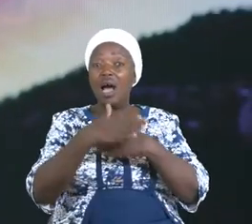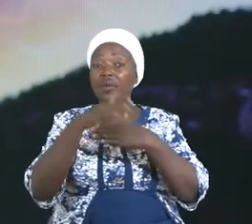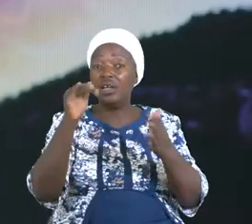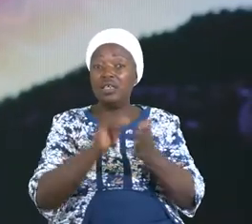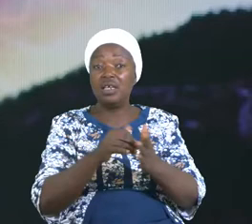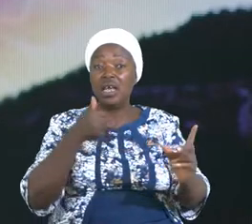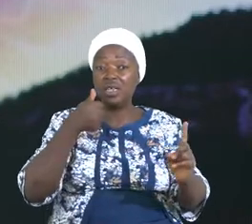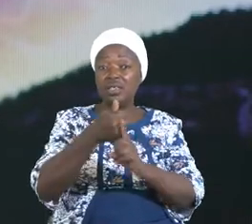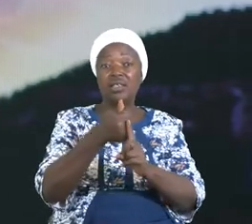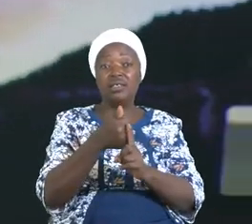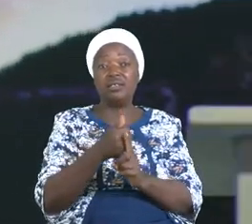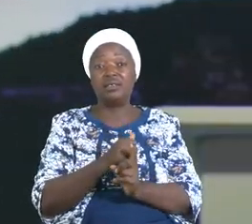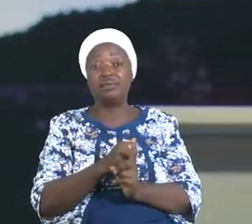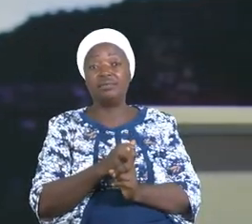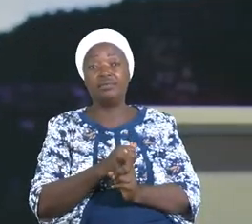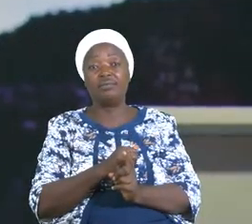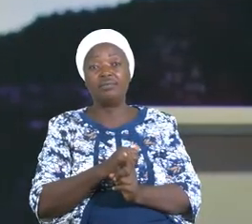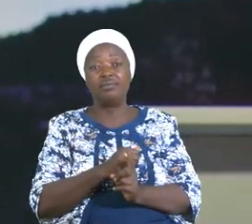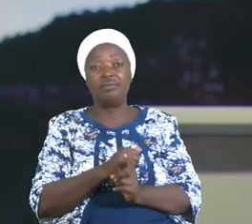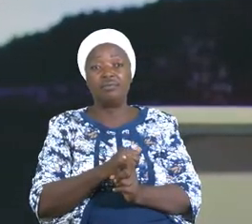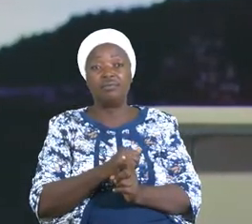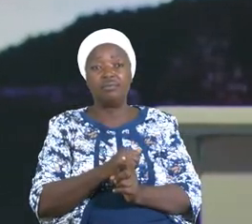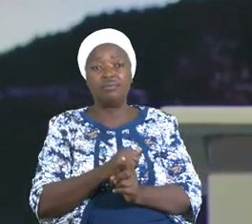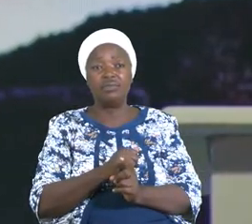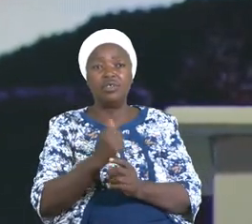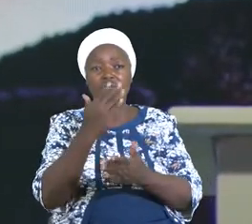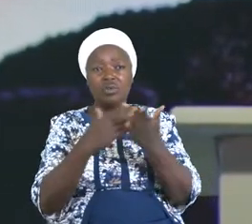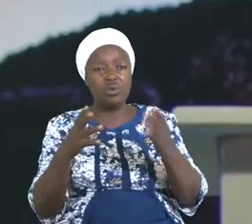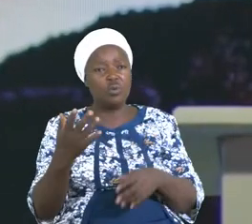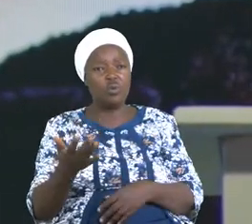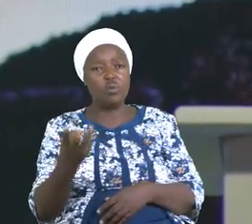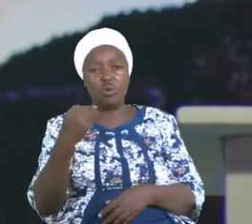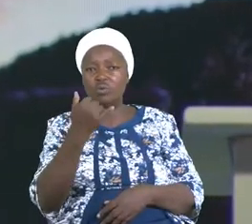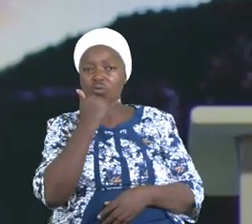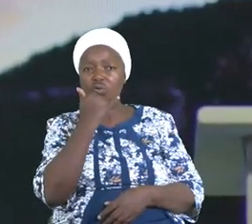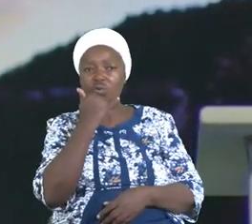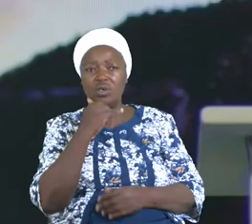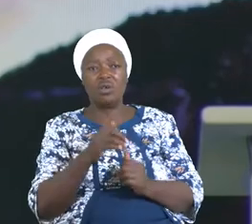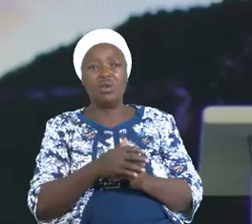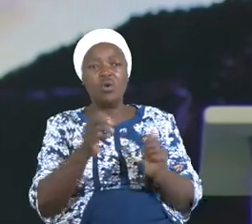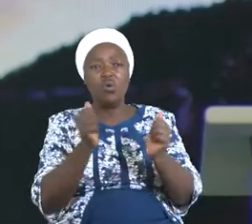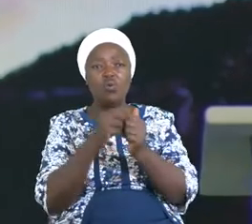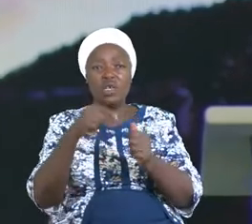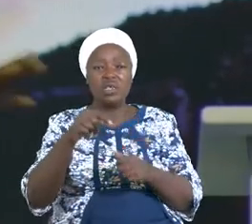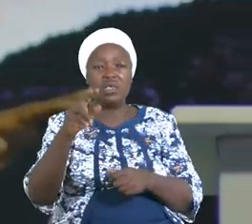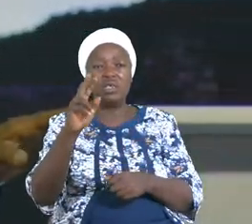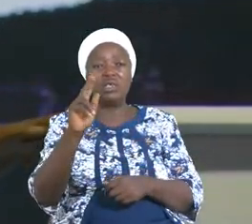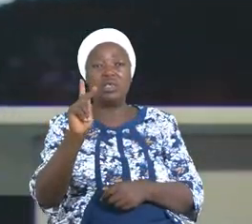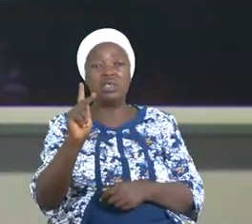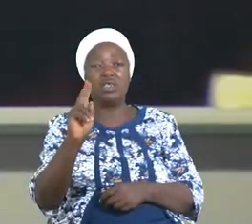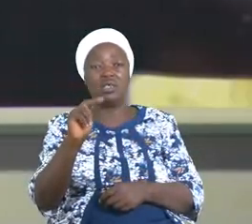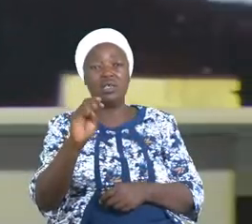accident, something was wrong with the knee. Even